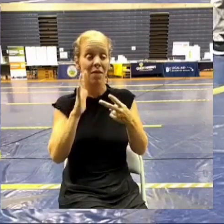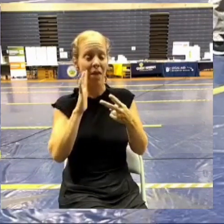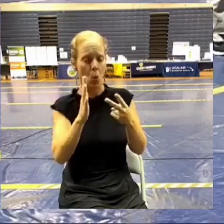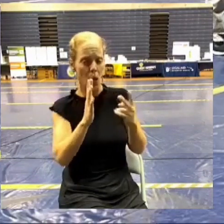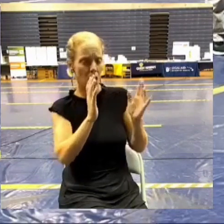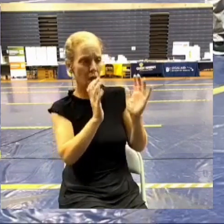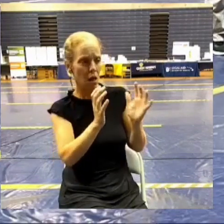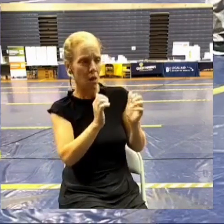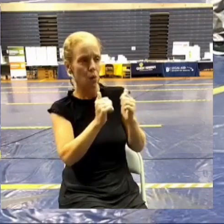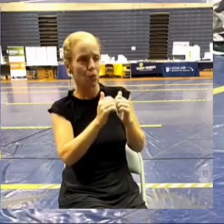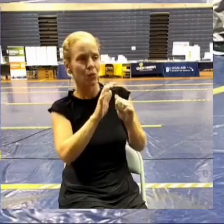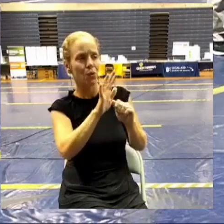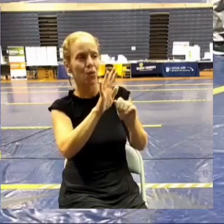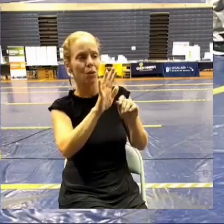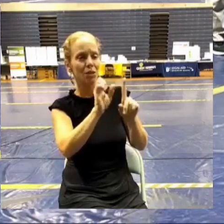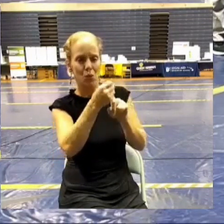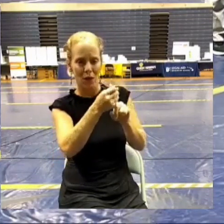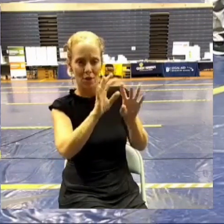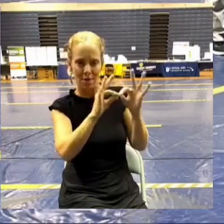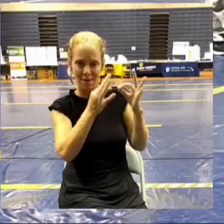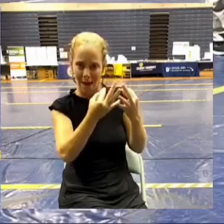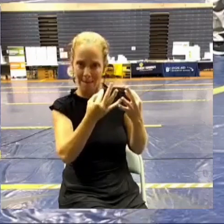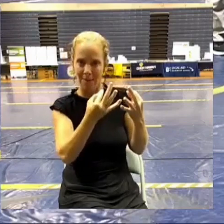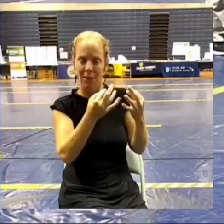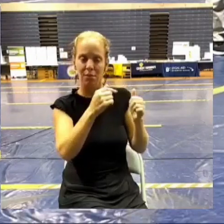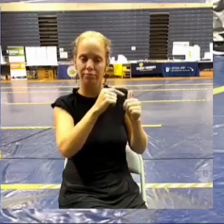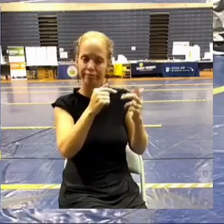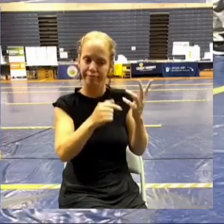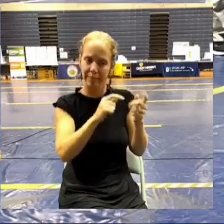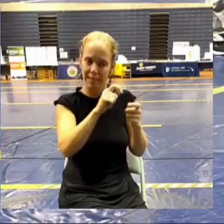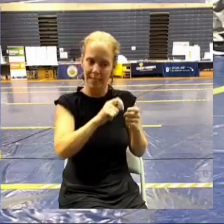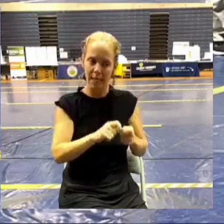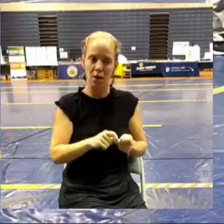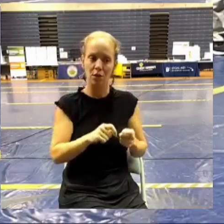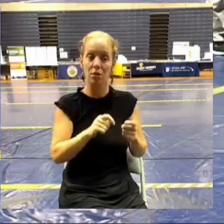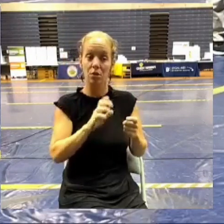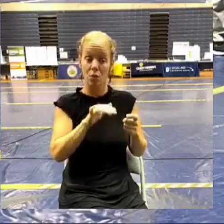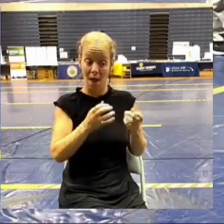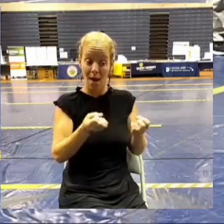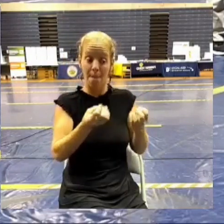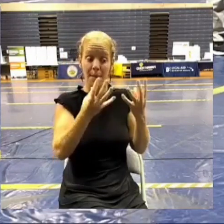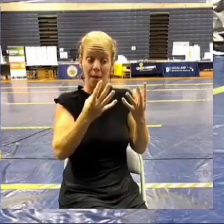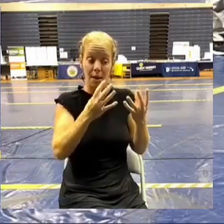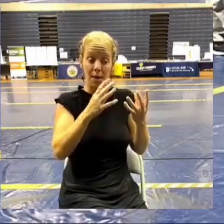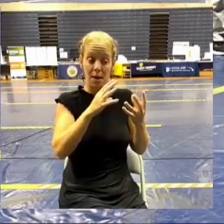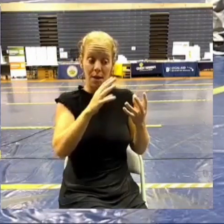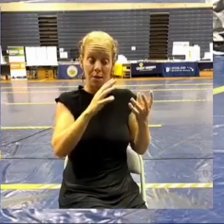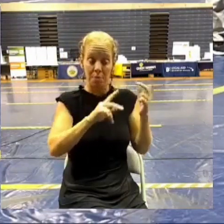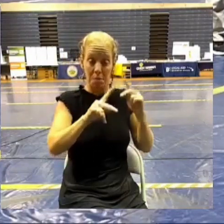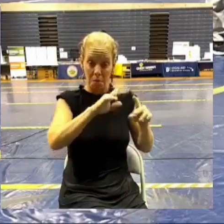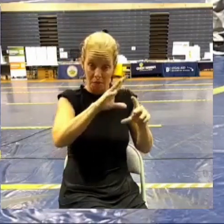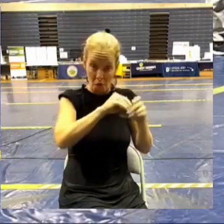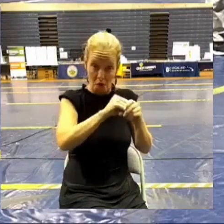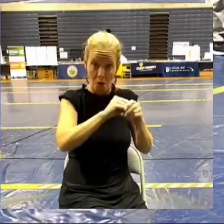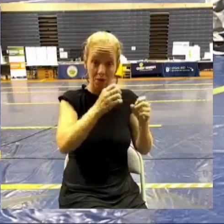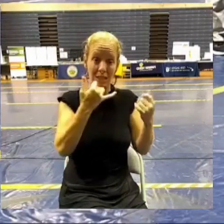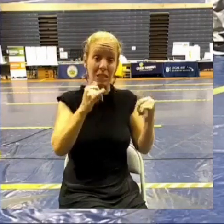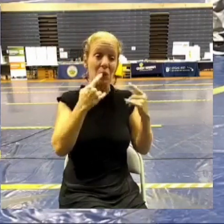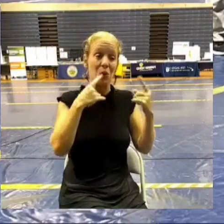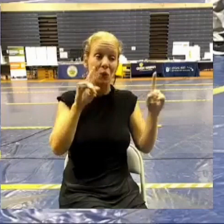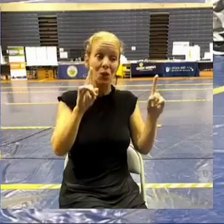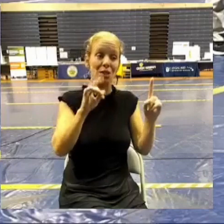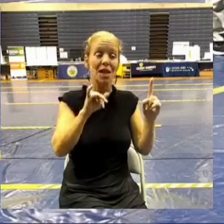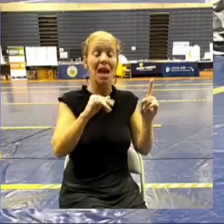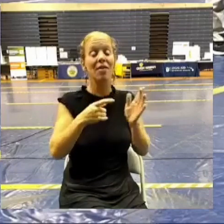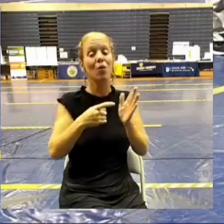talk to you about your situation, your family composition, to make sure the number of rooms still works. And then